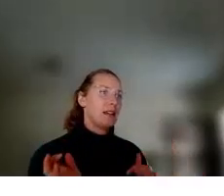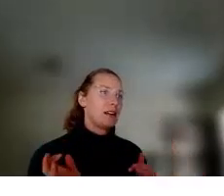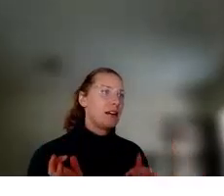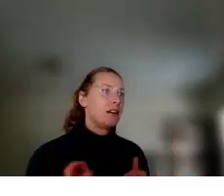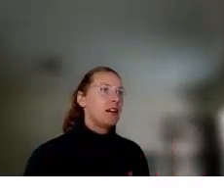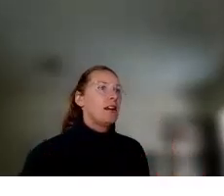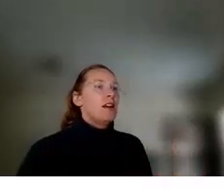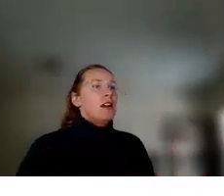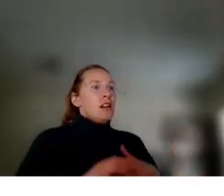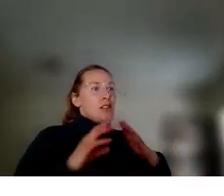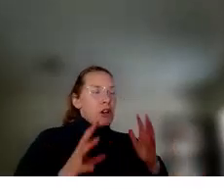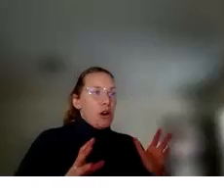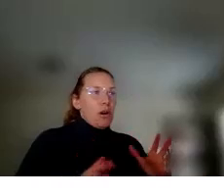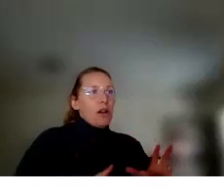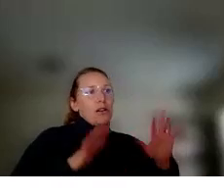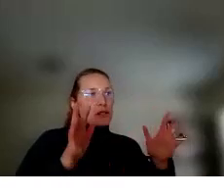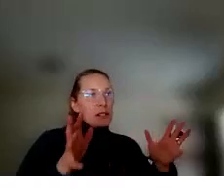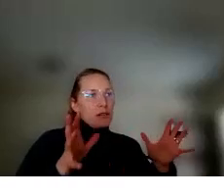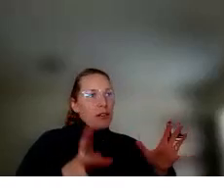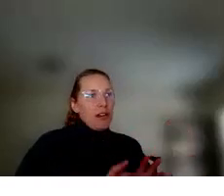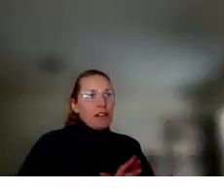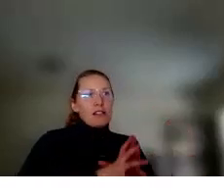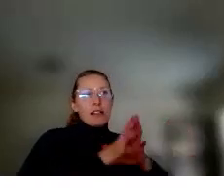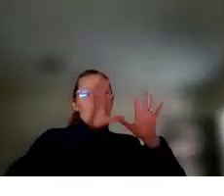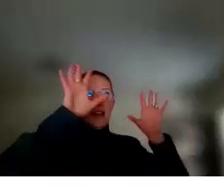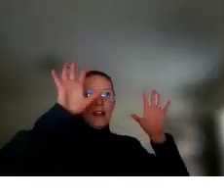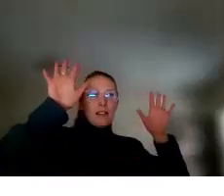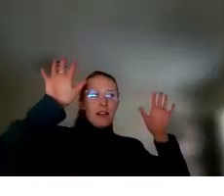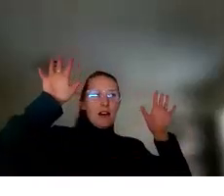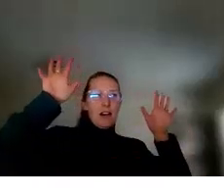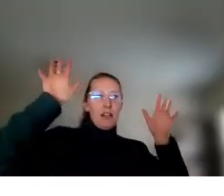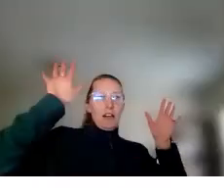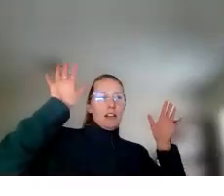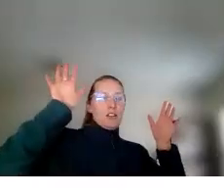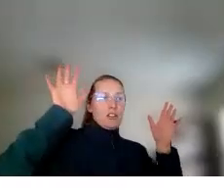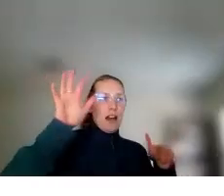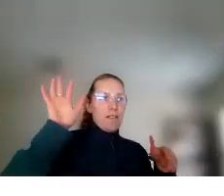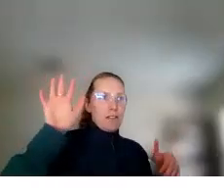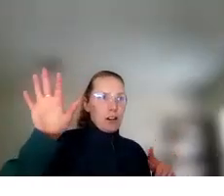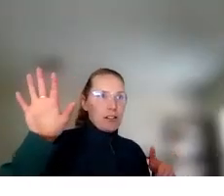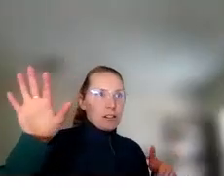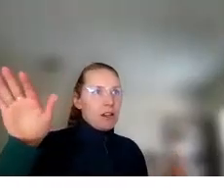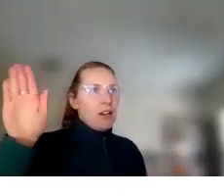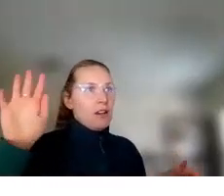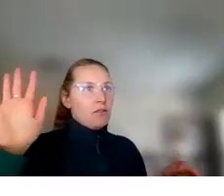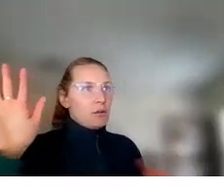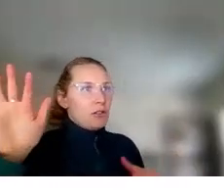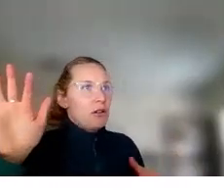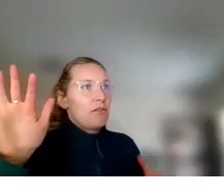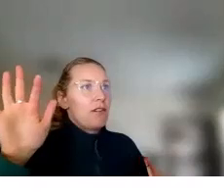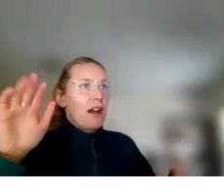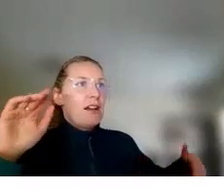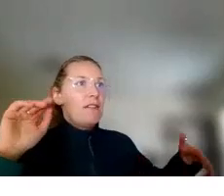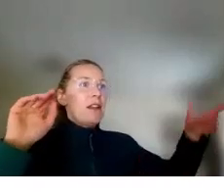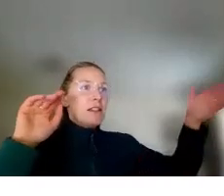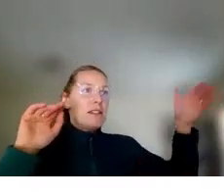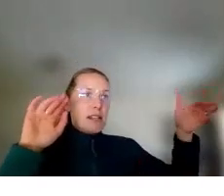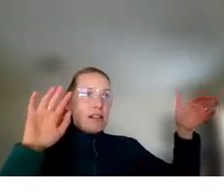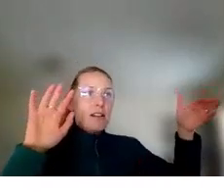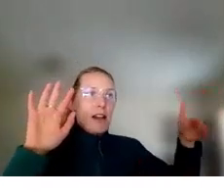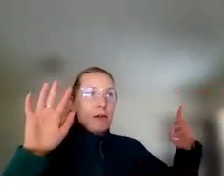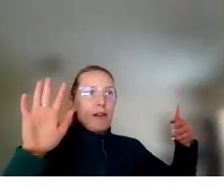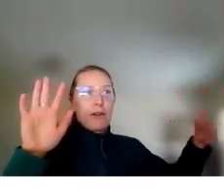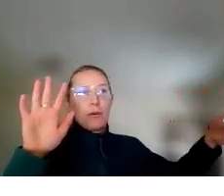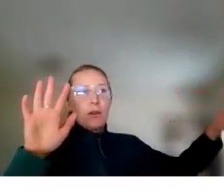dates and later. So the reason for this is on July 1st, 2025,